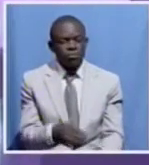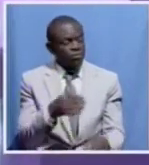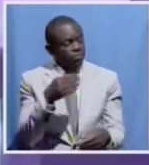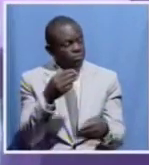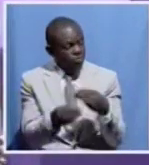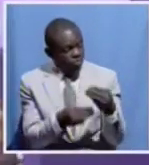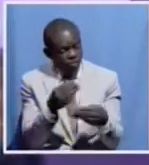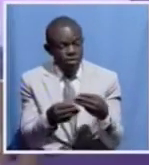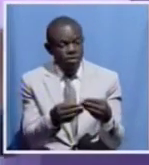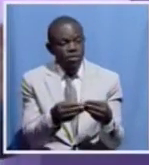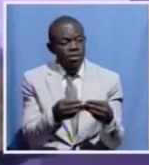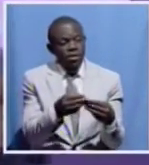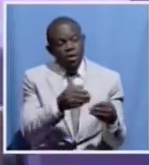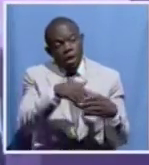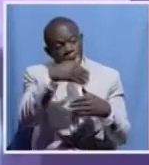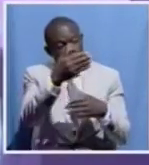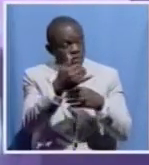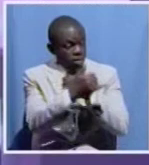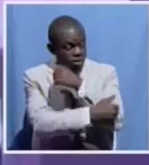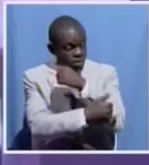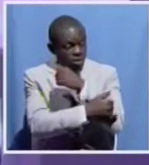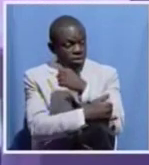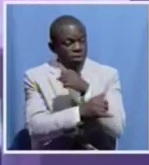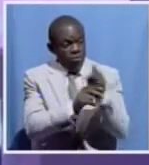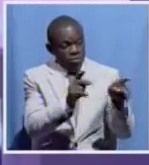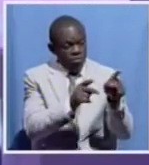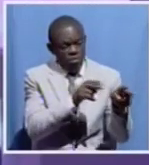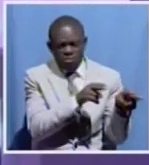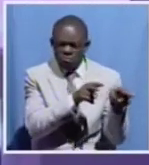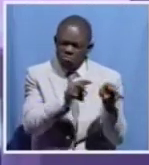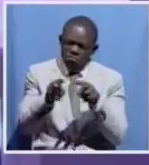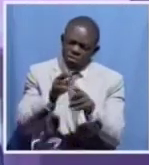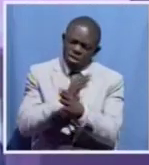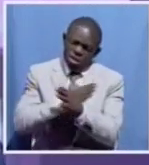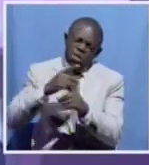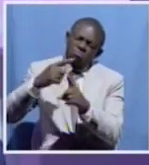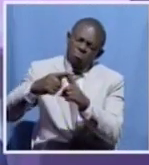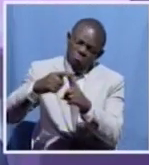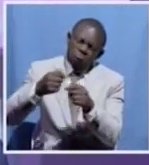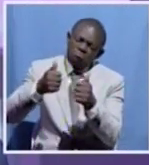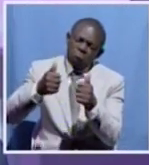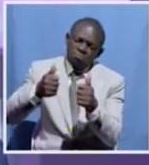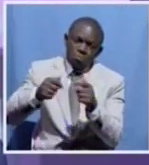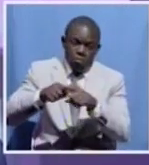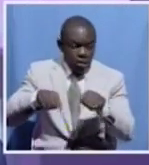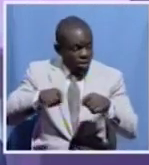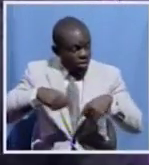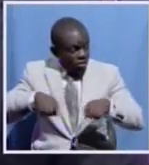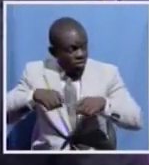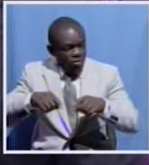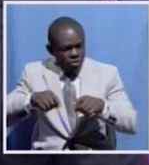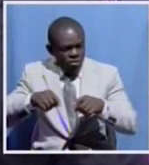but sentiments, if I could pick from that statement of the ambassador, maybe it looks, the concerns are more like